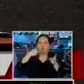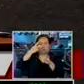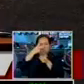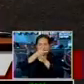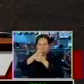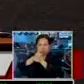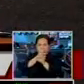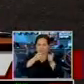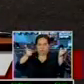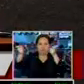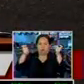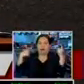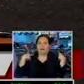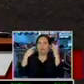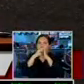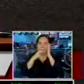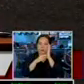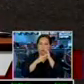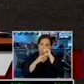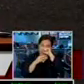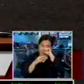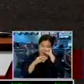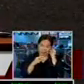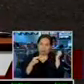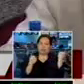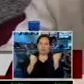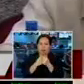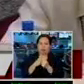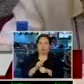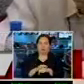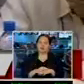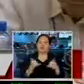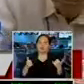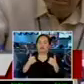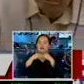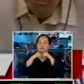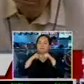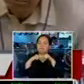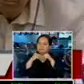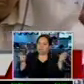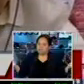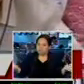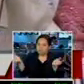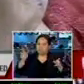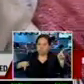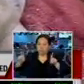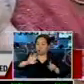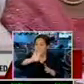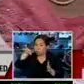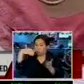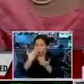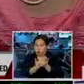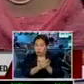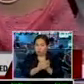rules we have adopted. I therefore urge everyone,